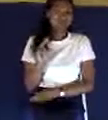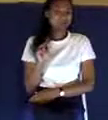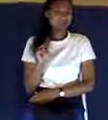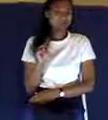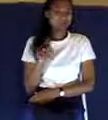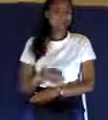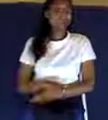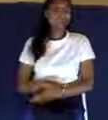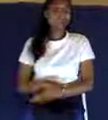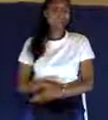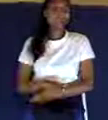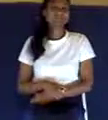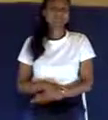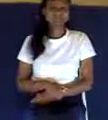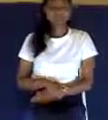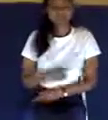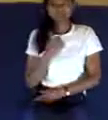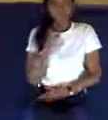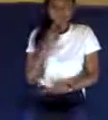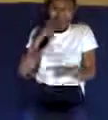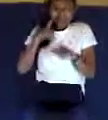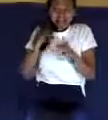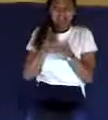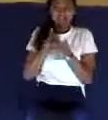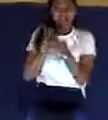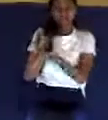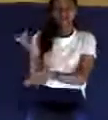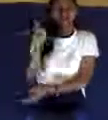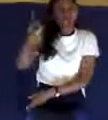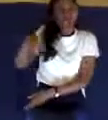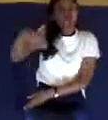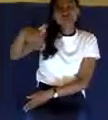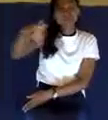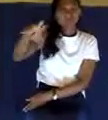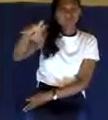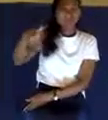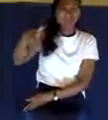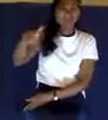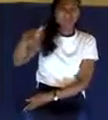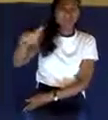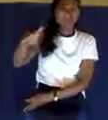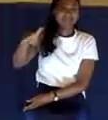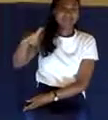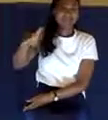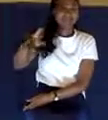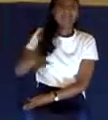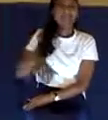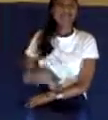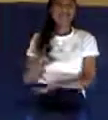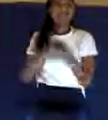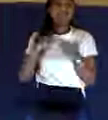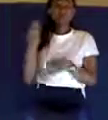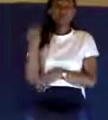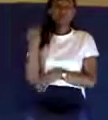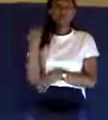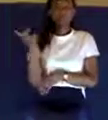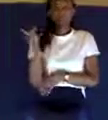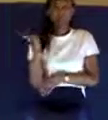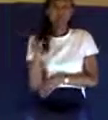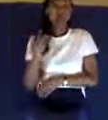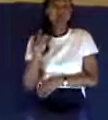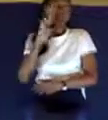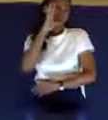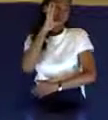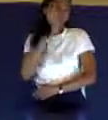says, I can't help you. You need to move on. But then look in verse 14. And they lifted up their